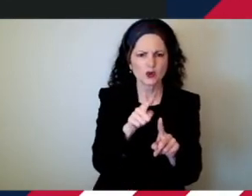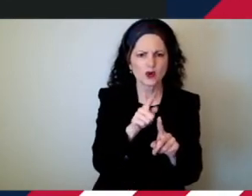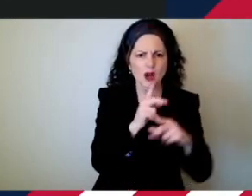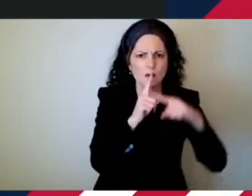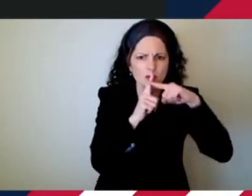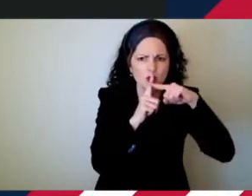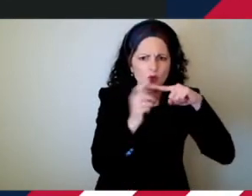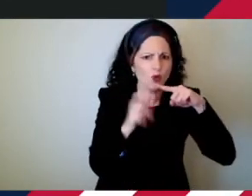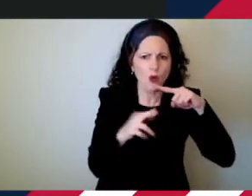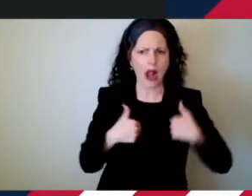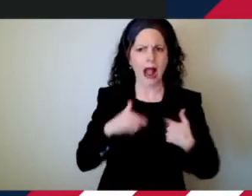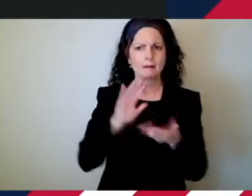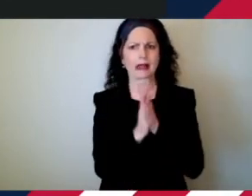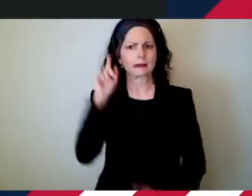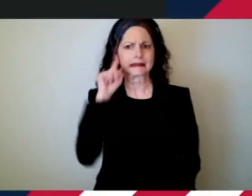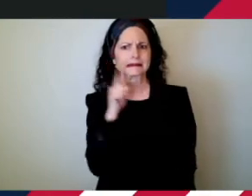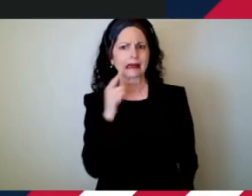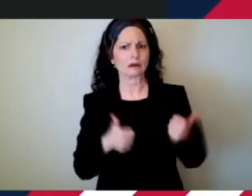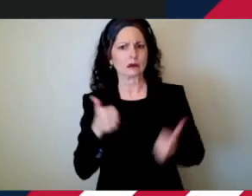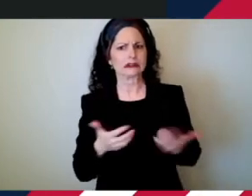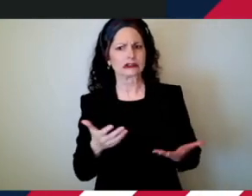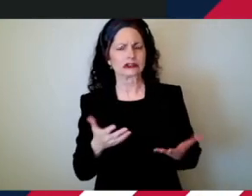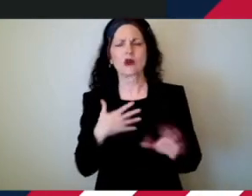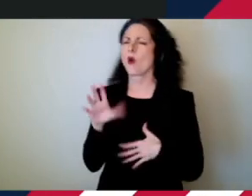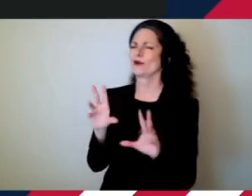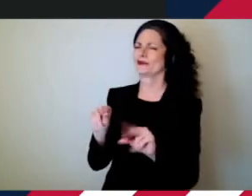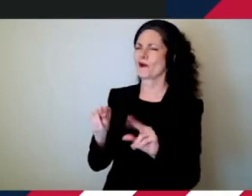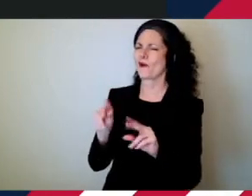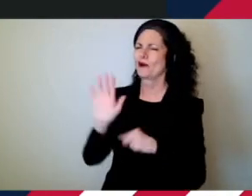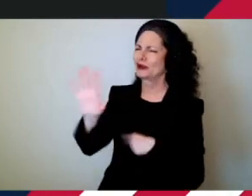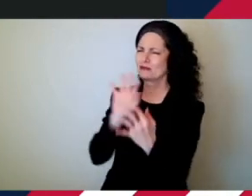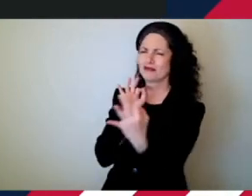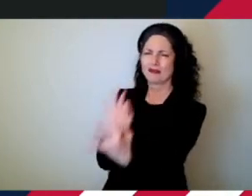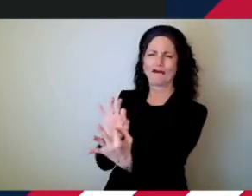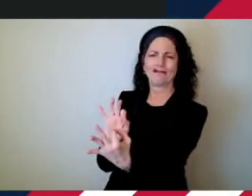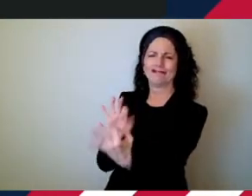No, you're perfect. Thank you so Well, much. Met the met.